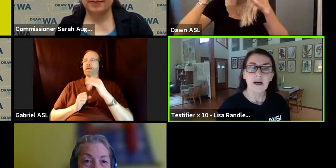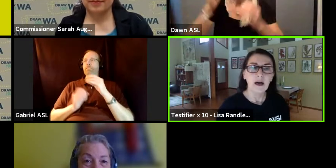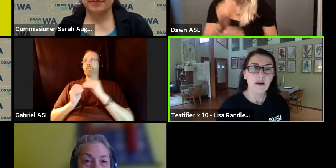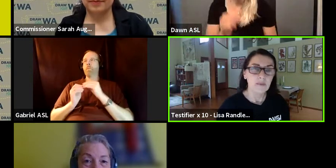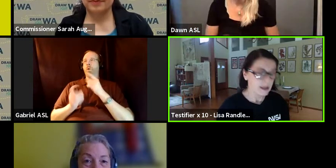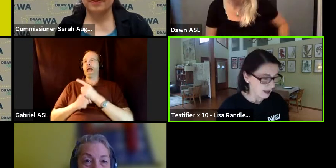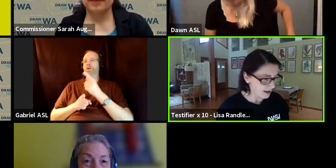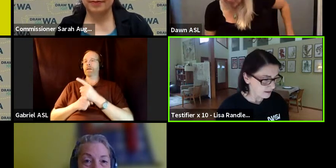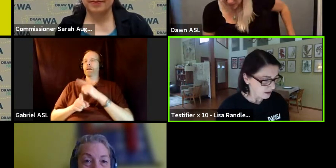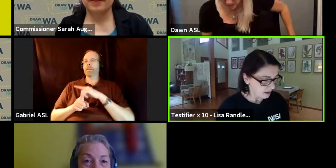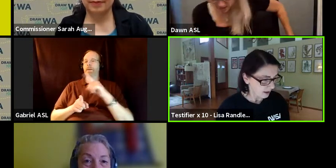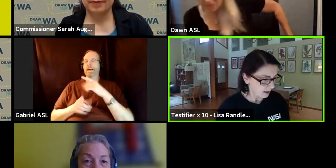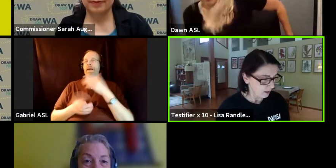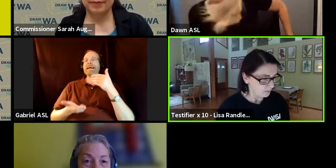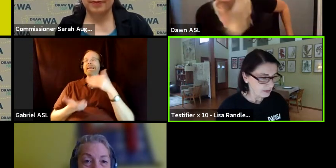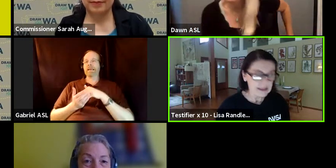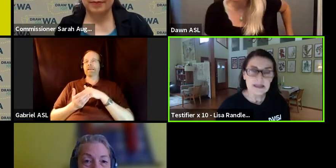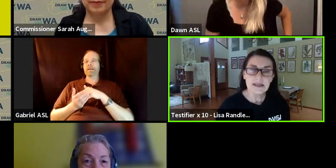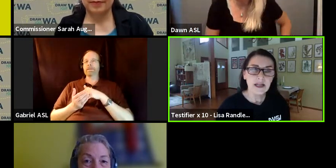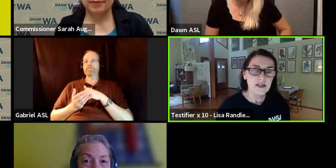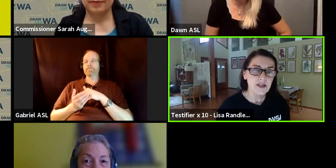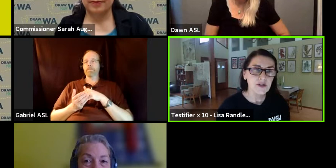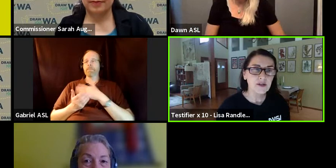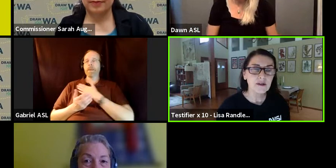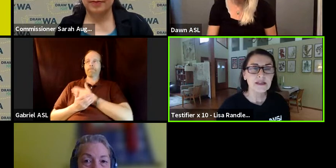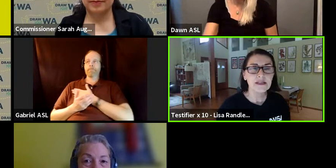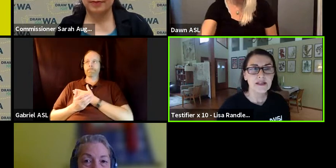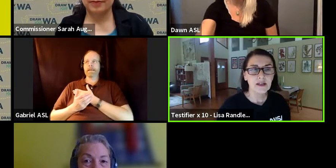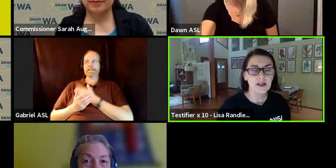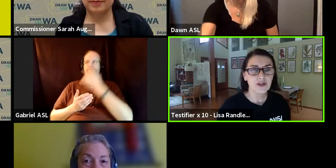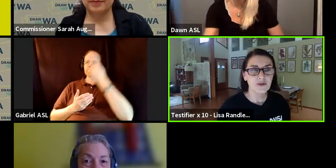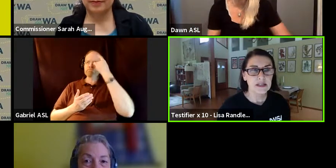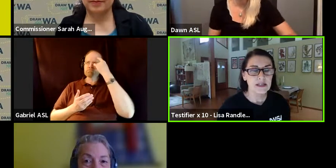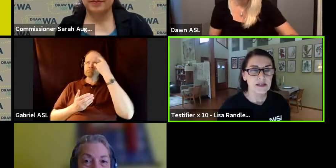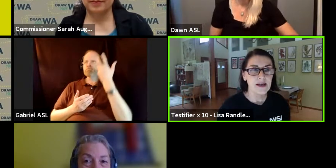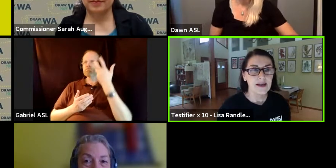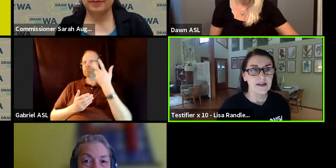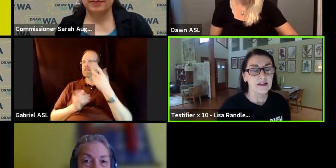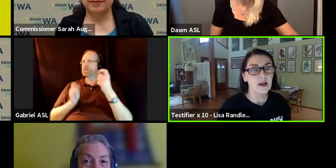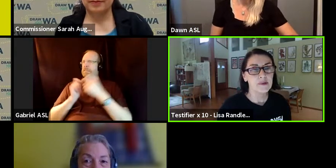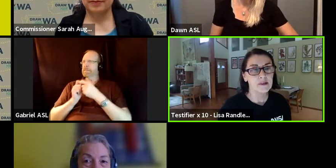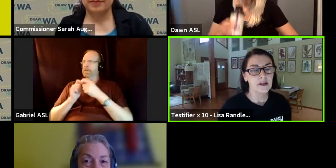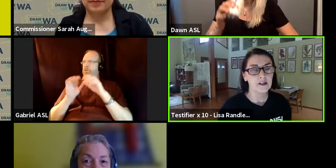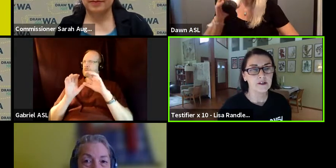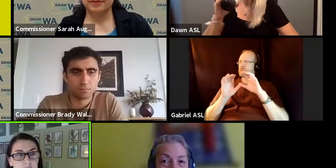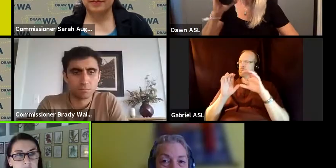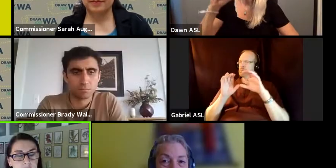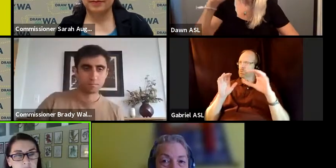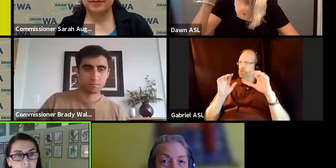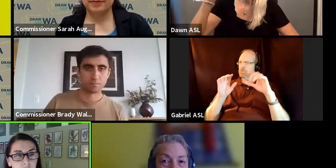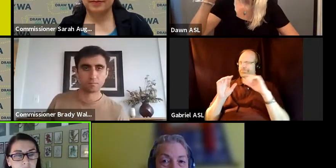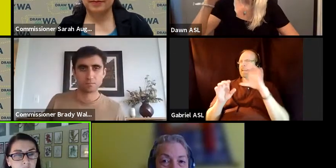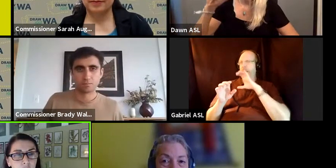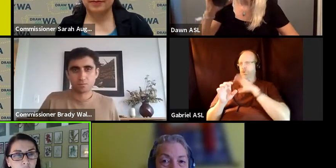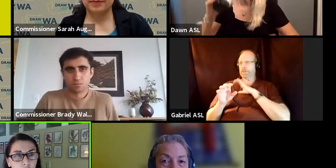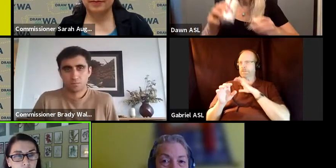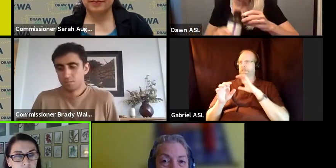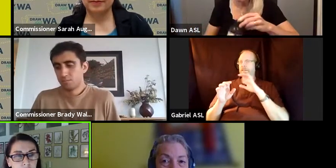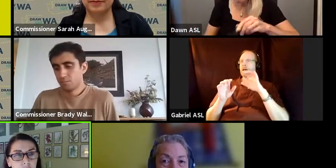But again, please consider the distinct characteristics and encompassing characteristics